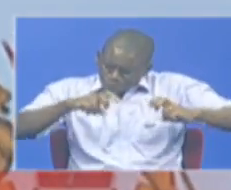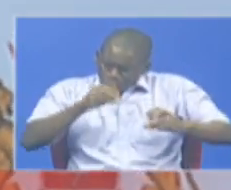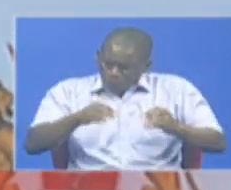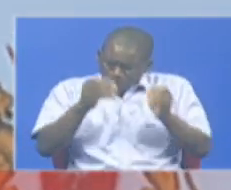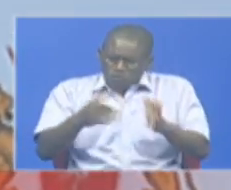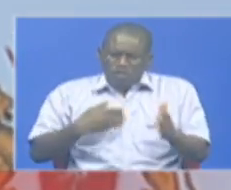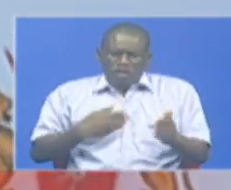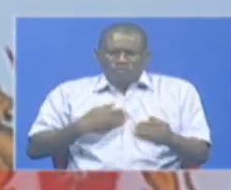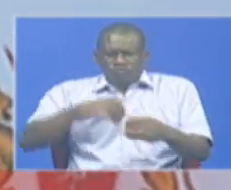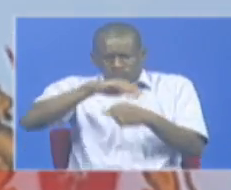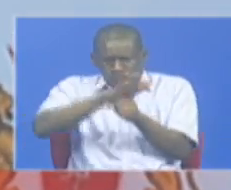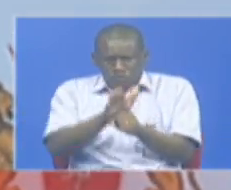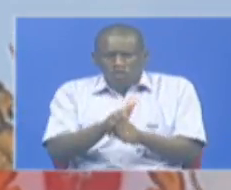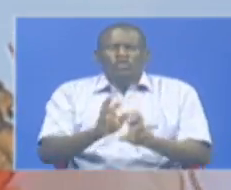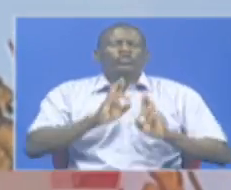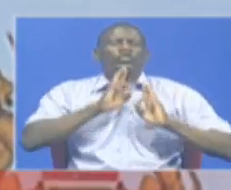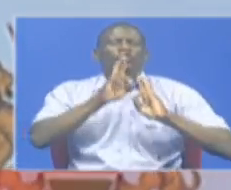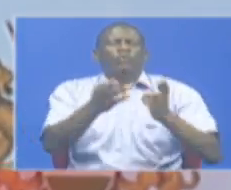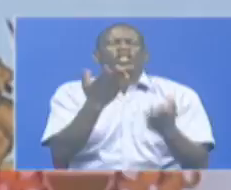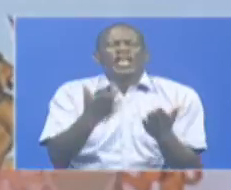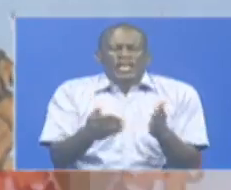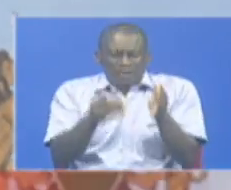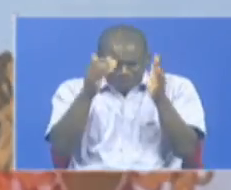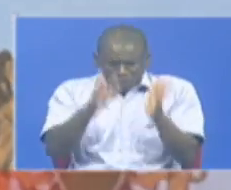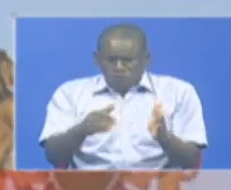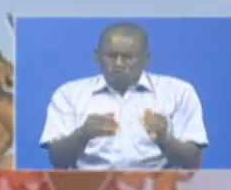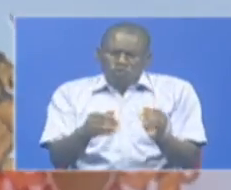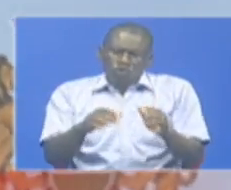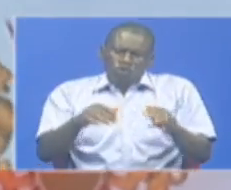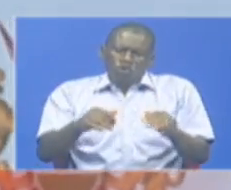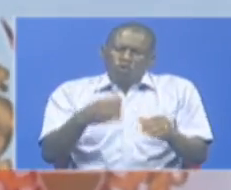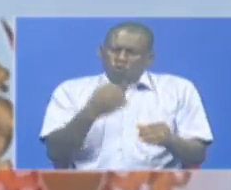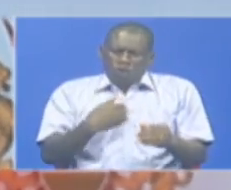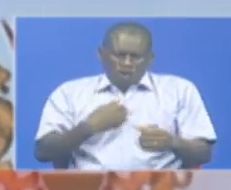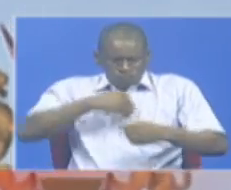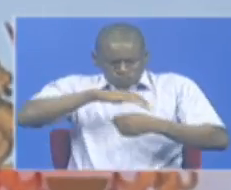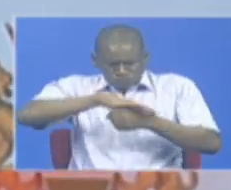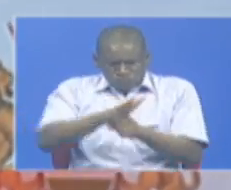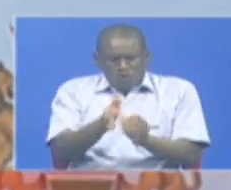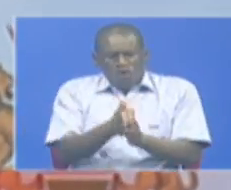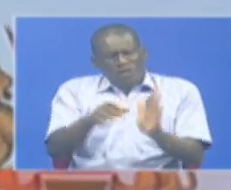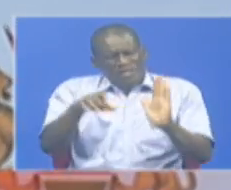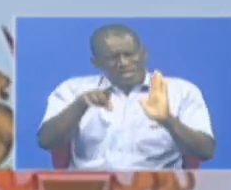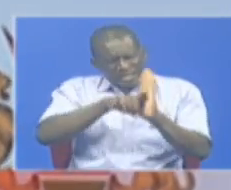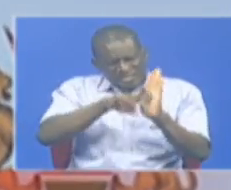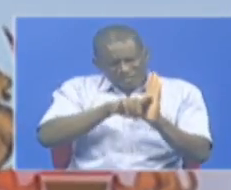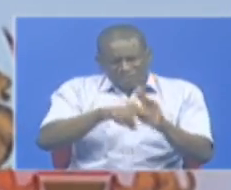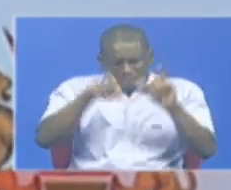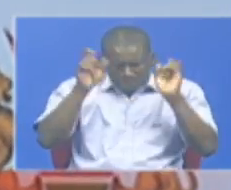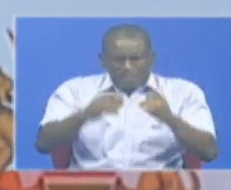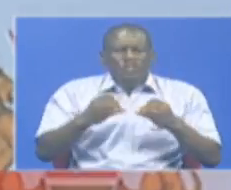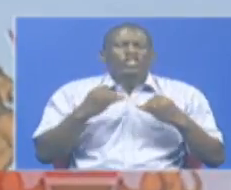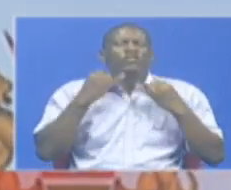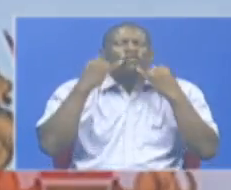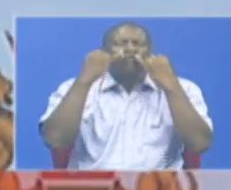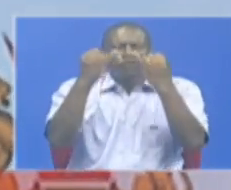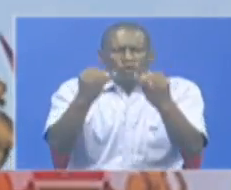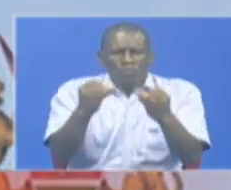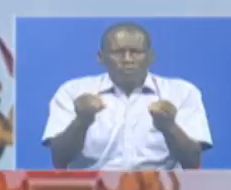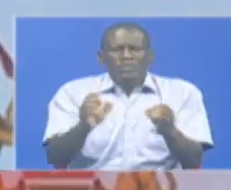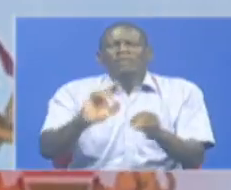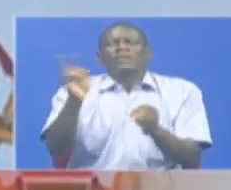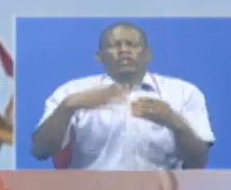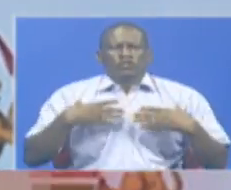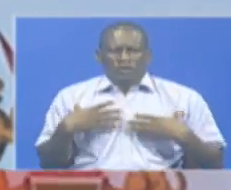in terms of reporting any positive or negative cases that they may come in touch with. The ministry is aware, and we did see